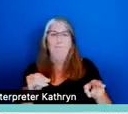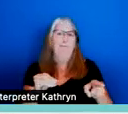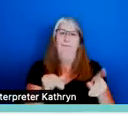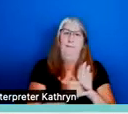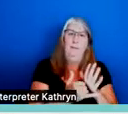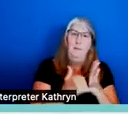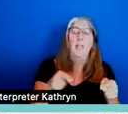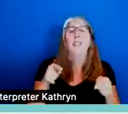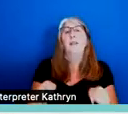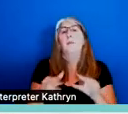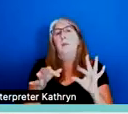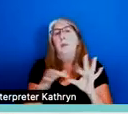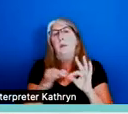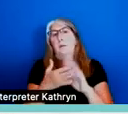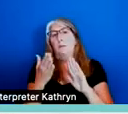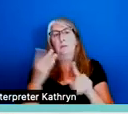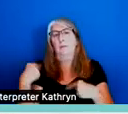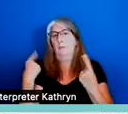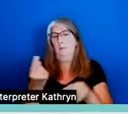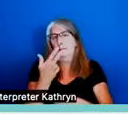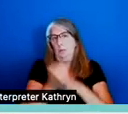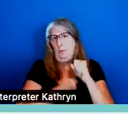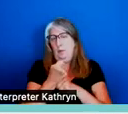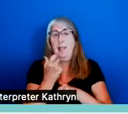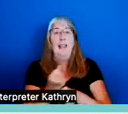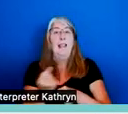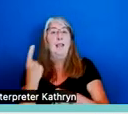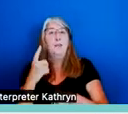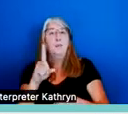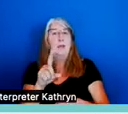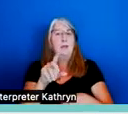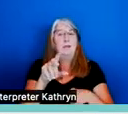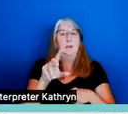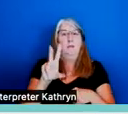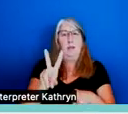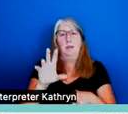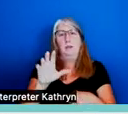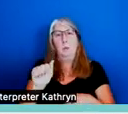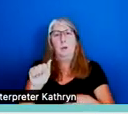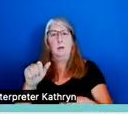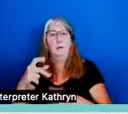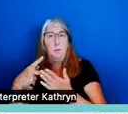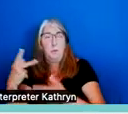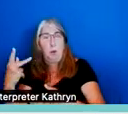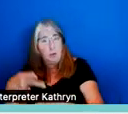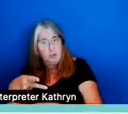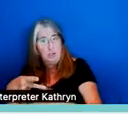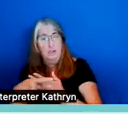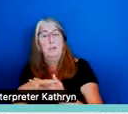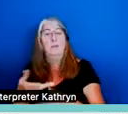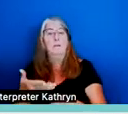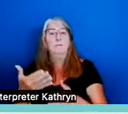3 years. Last year, the Domestic Violence Awareness Project Advisory Group asked us as a movement,